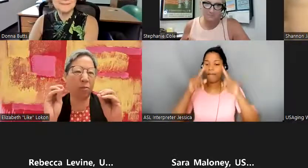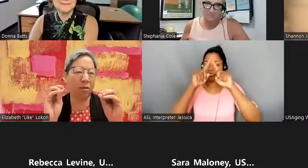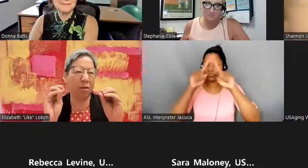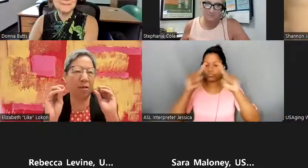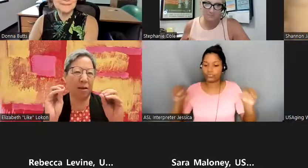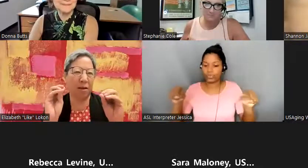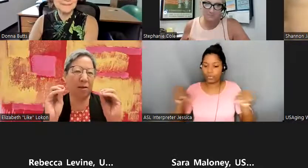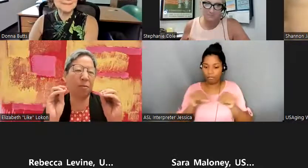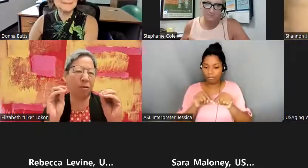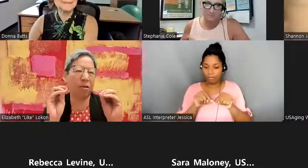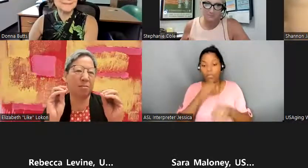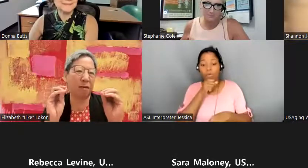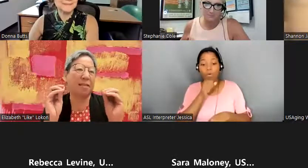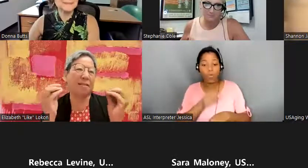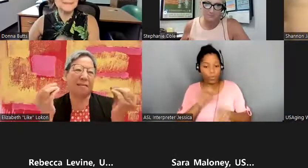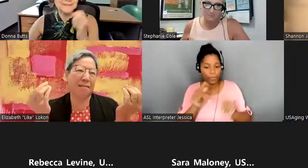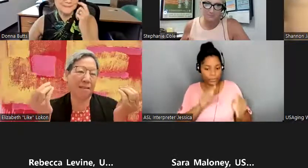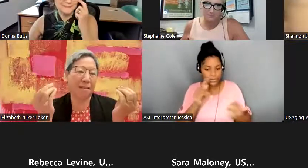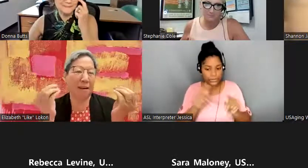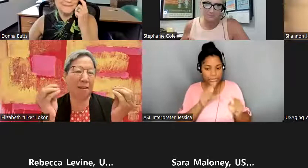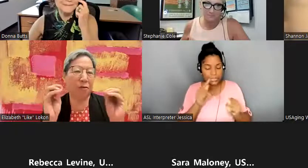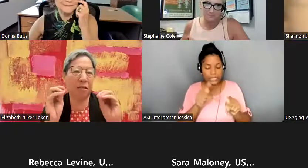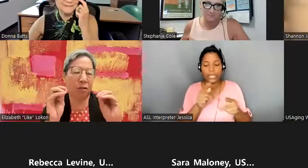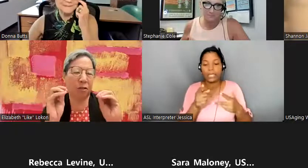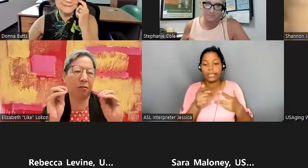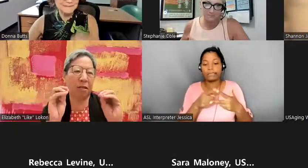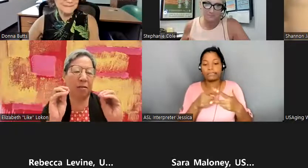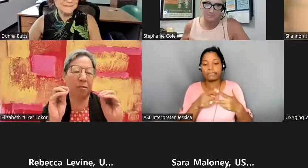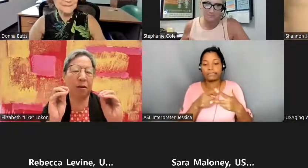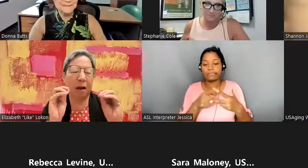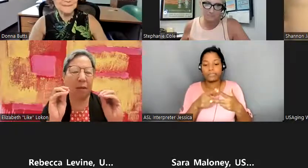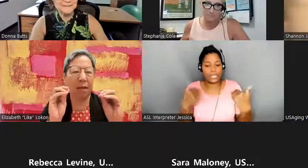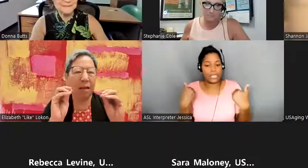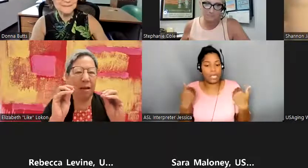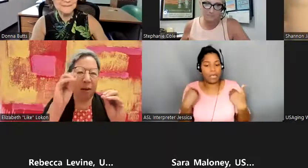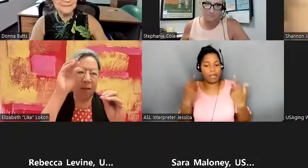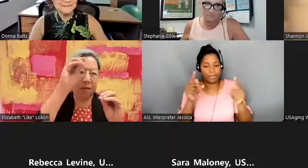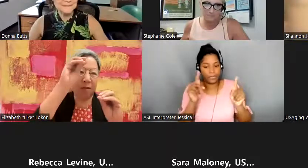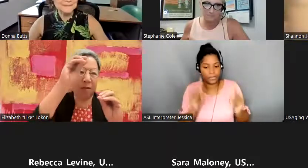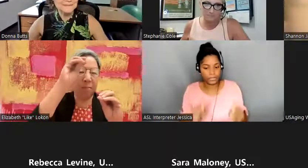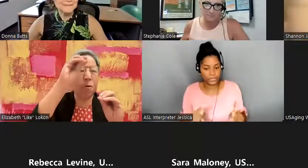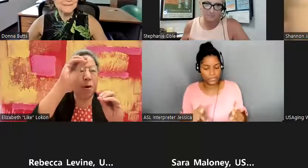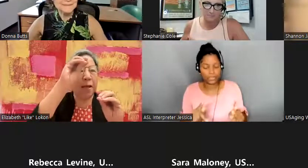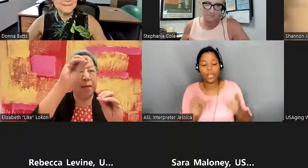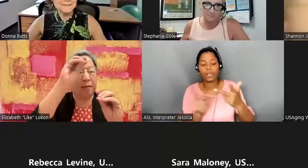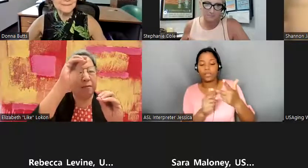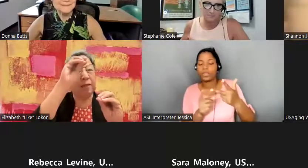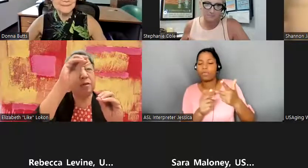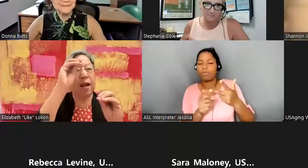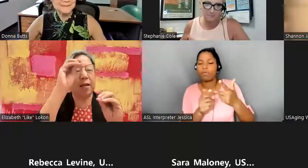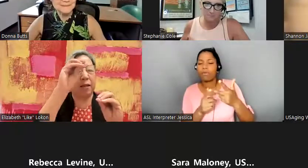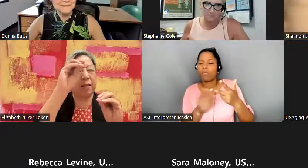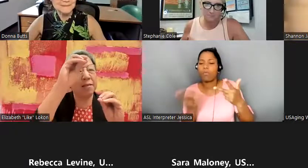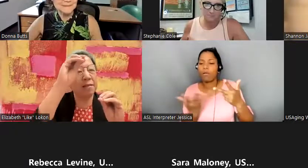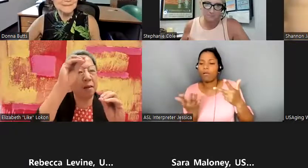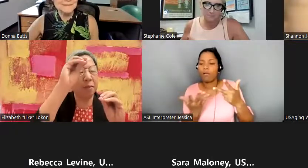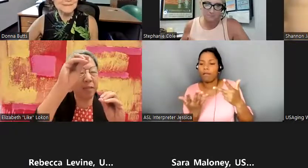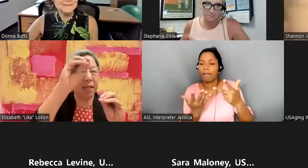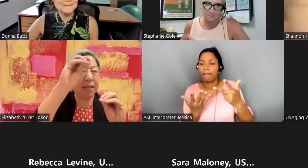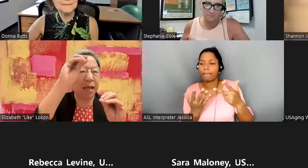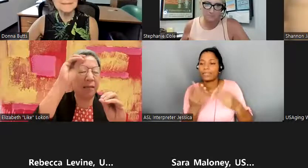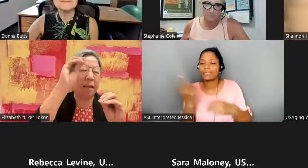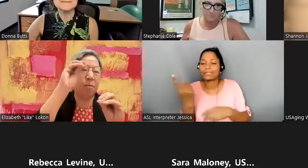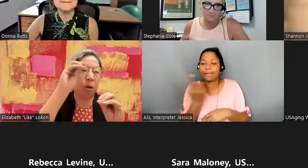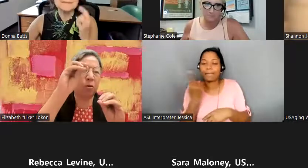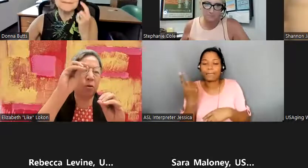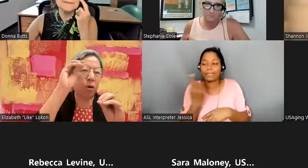older person, the younger person that's necessary for intergenerational programming. But the third point of the triangle is